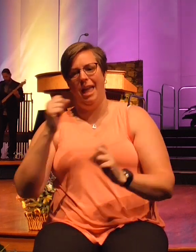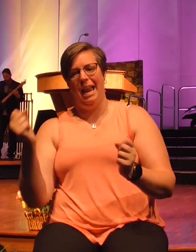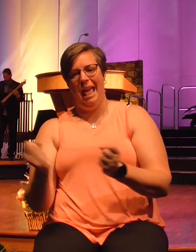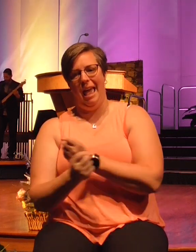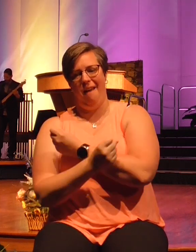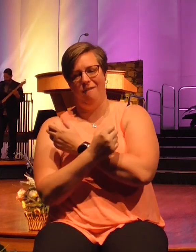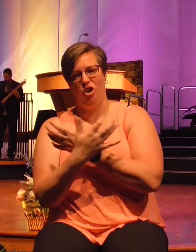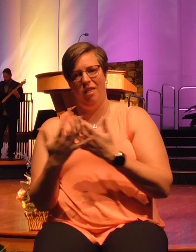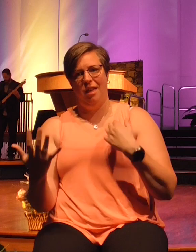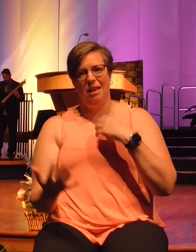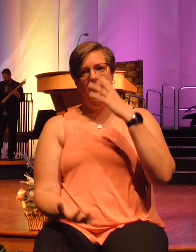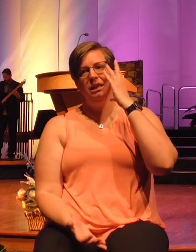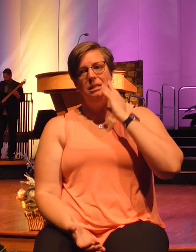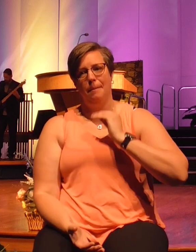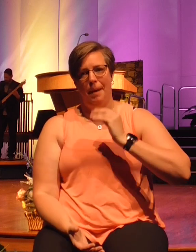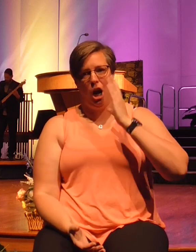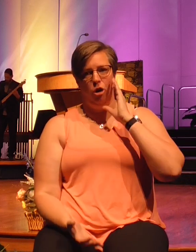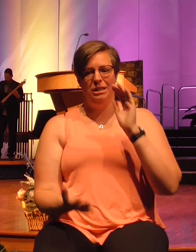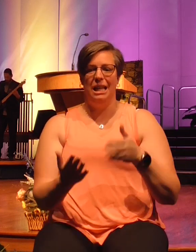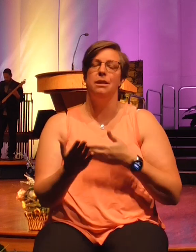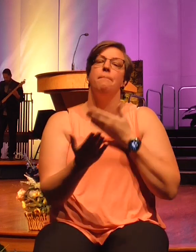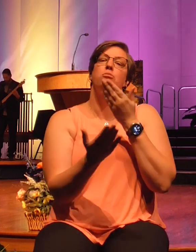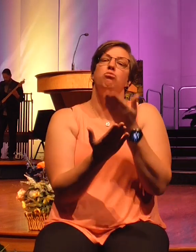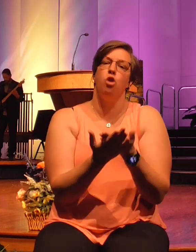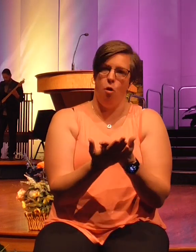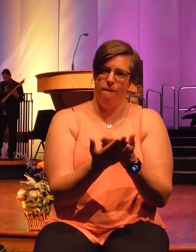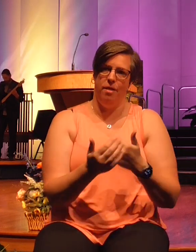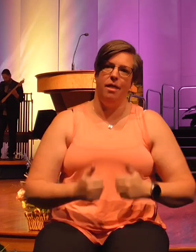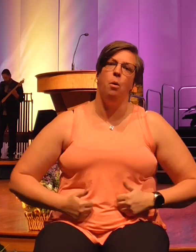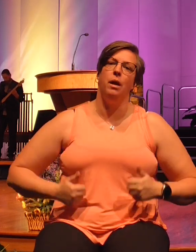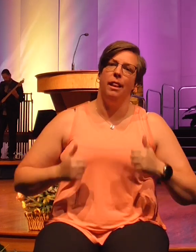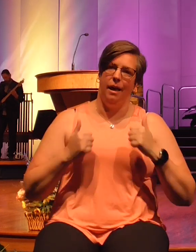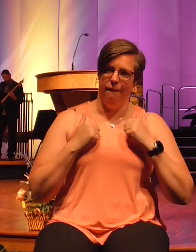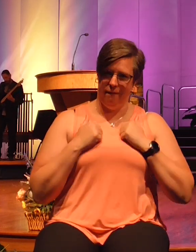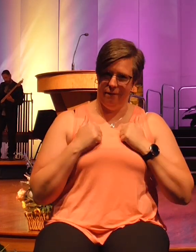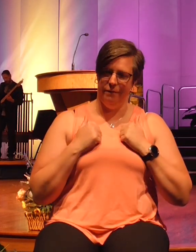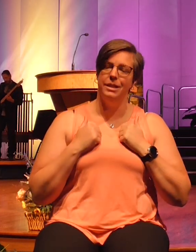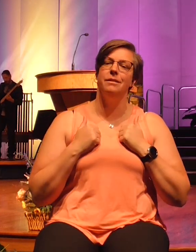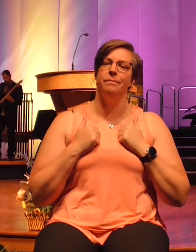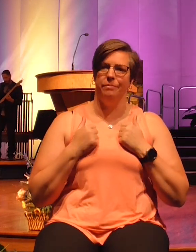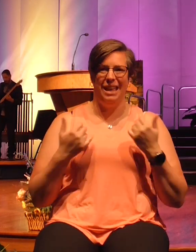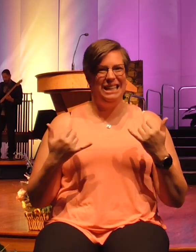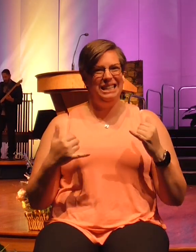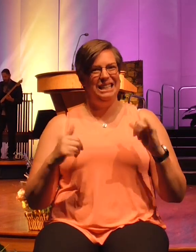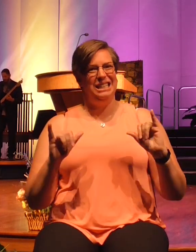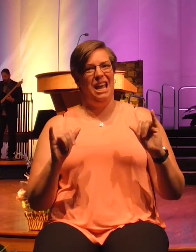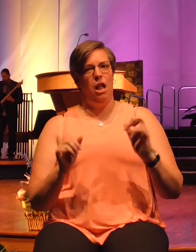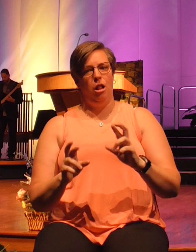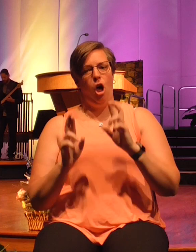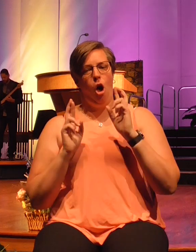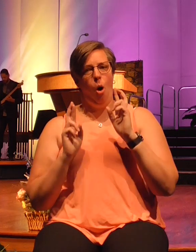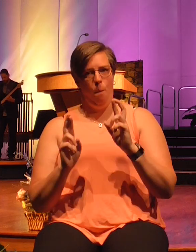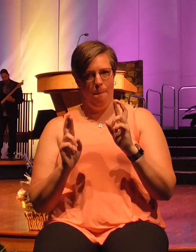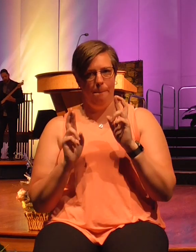these scars are proof that we lived. There's still hope in this